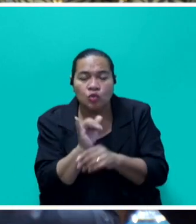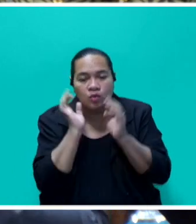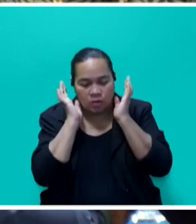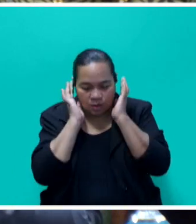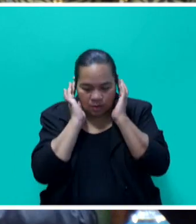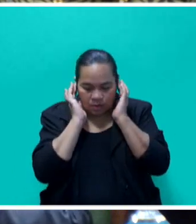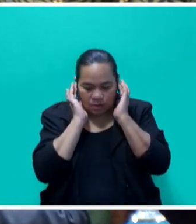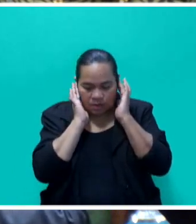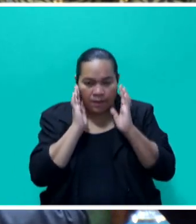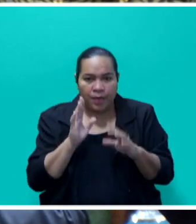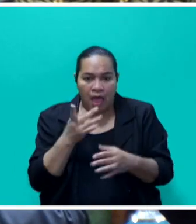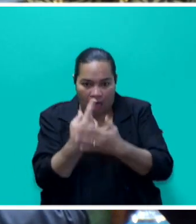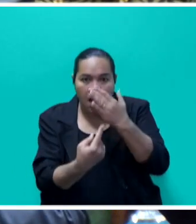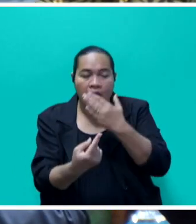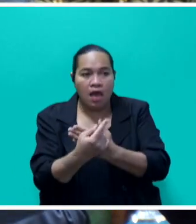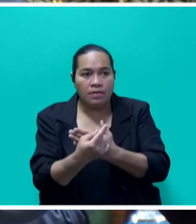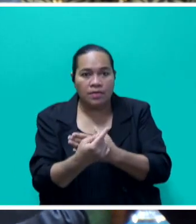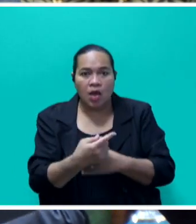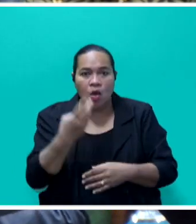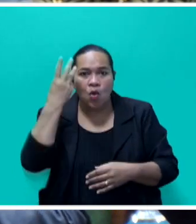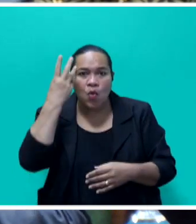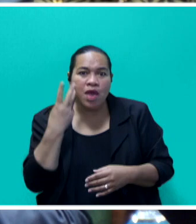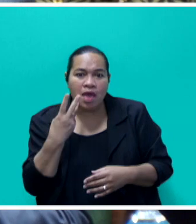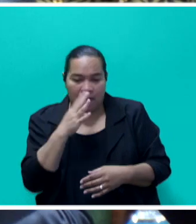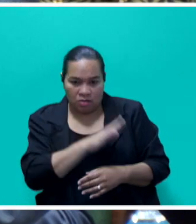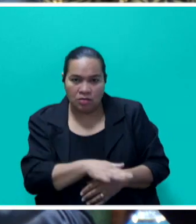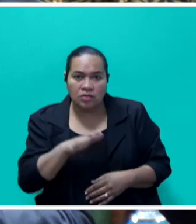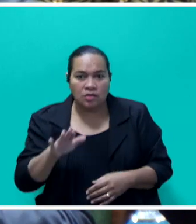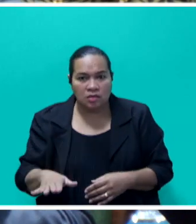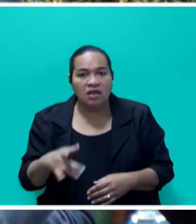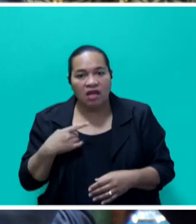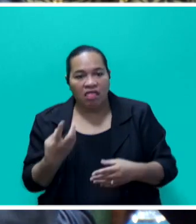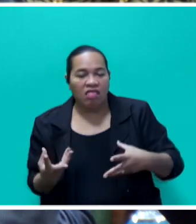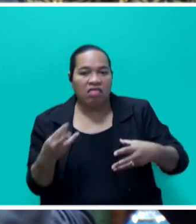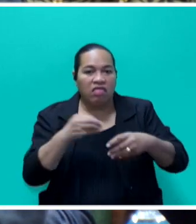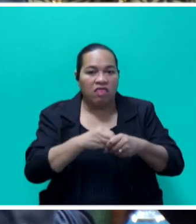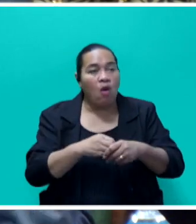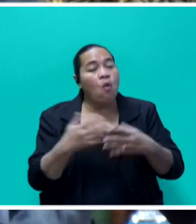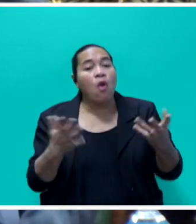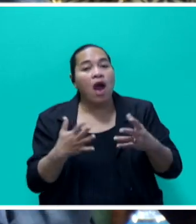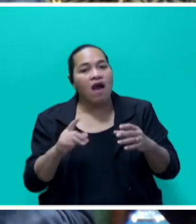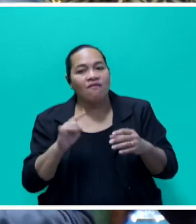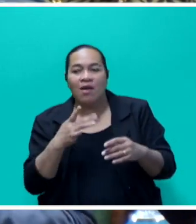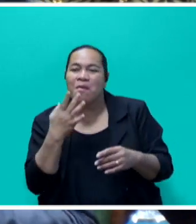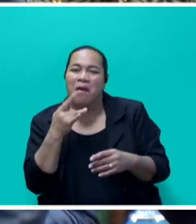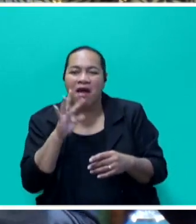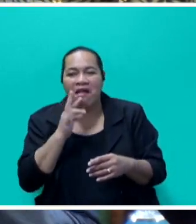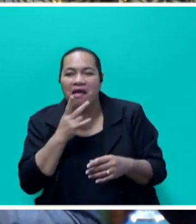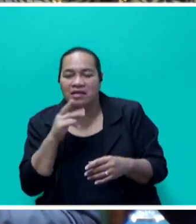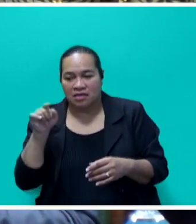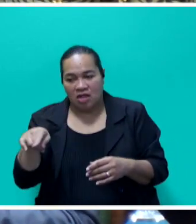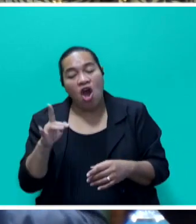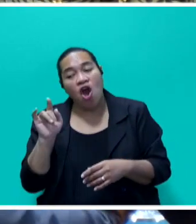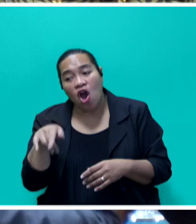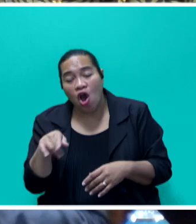instances where Kenyan women are trafficked into India in the promise of